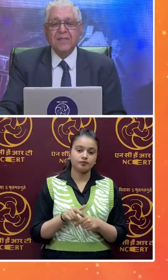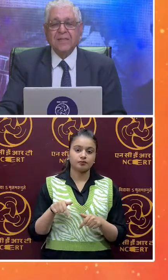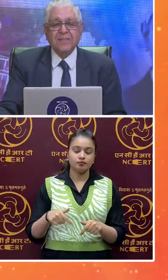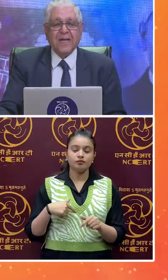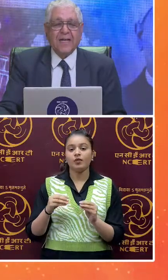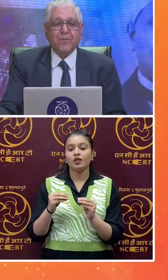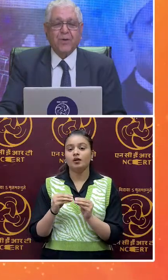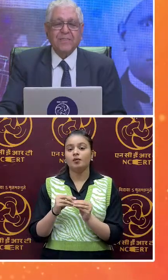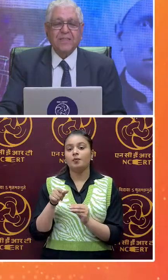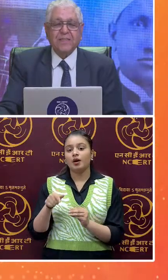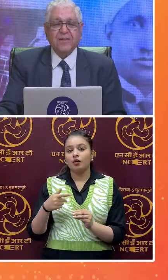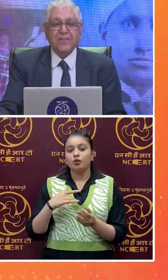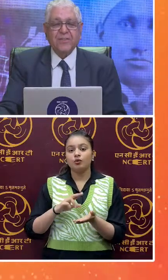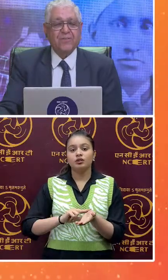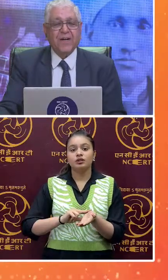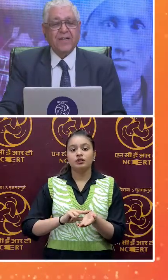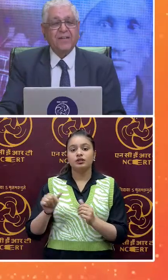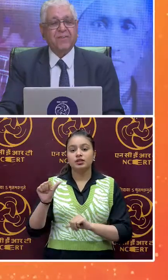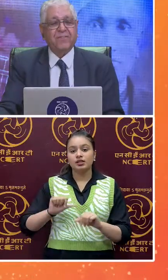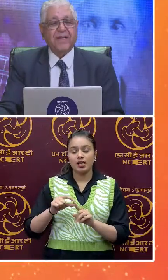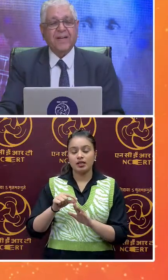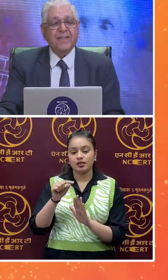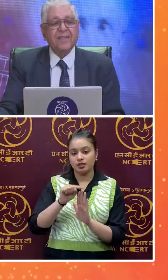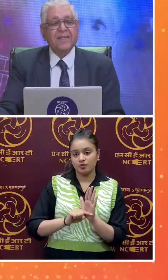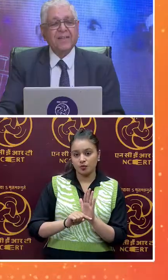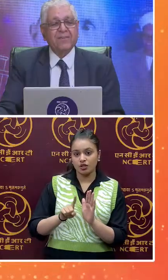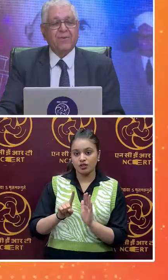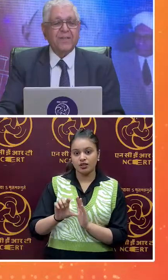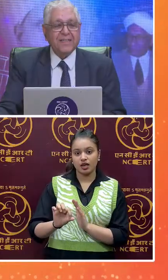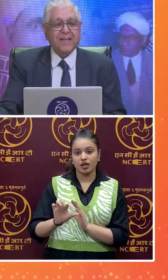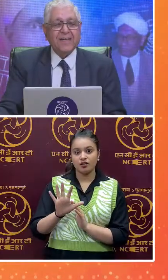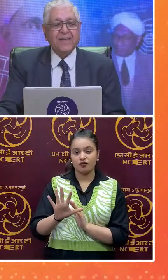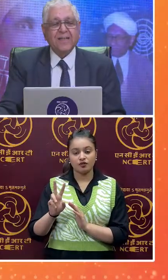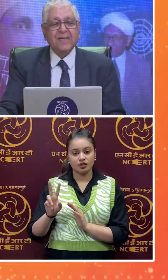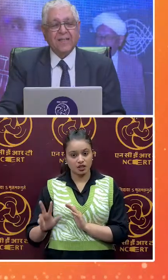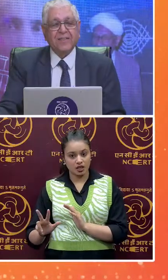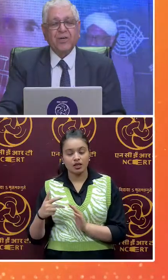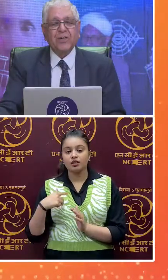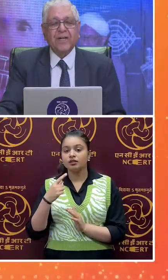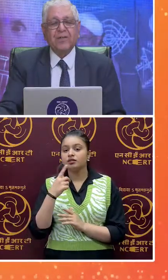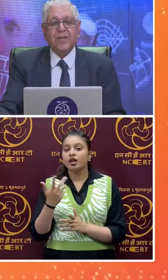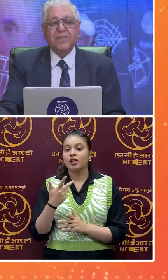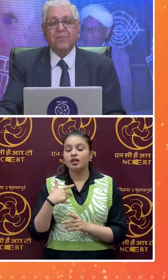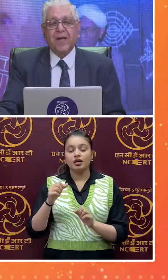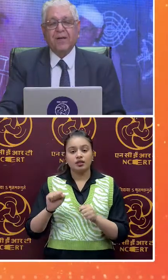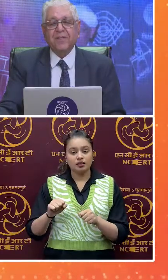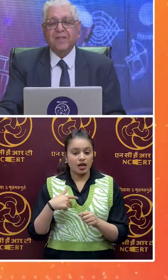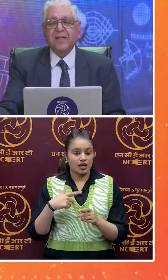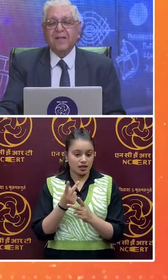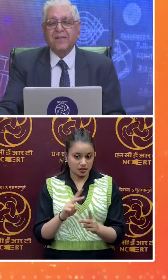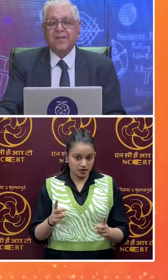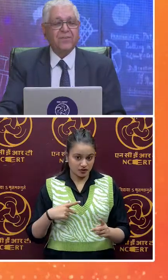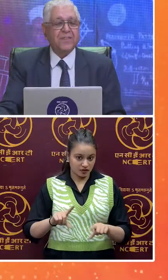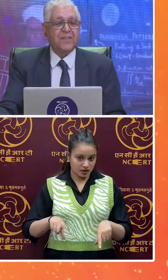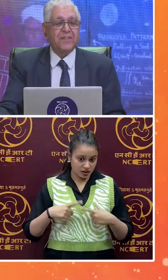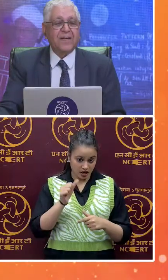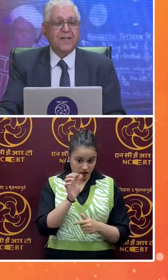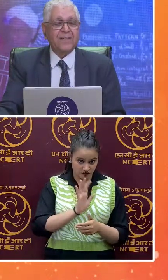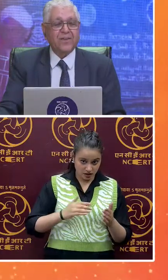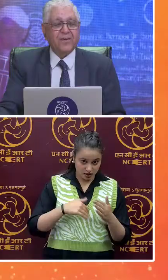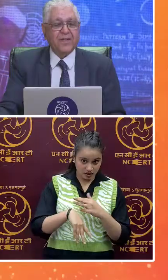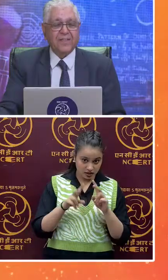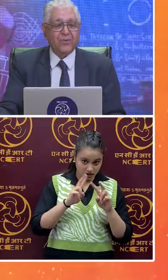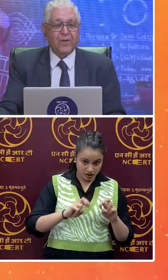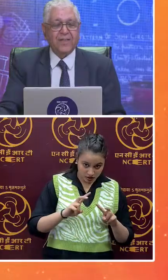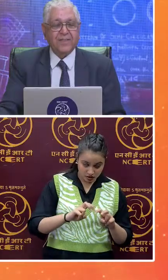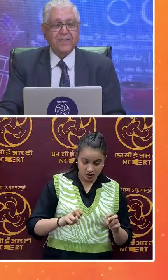Bhabha's Science Policy Resolution of 1958. What did he say? He says, ensure adequate supply within the country of research scientists